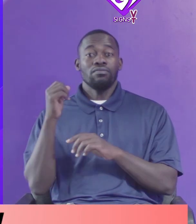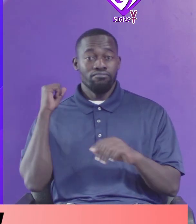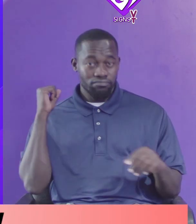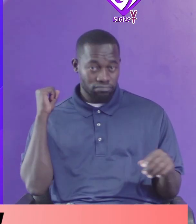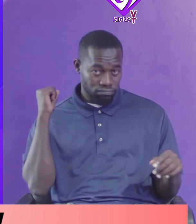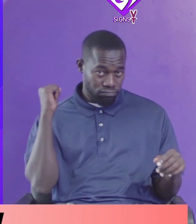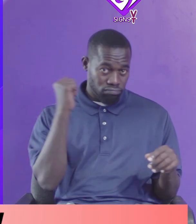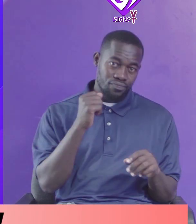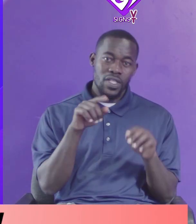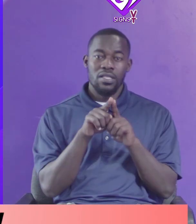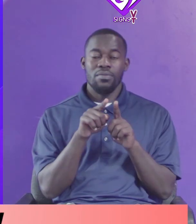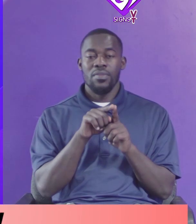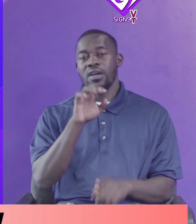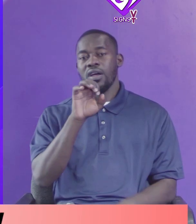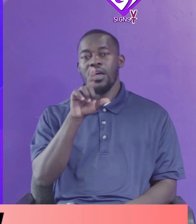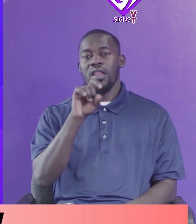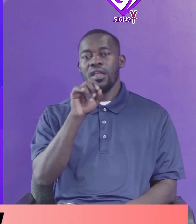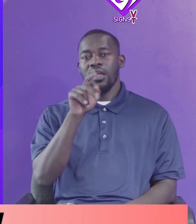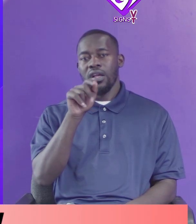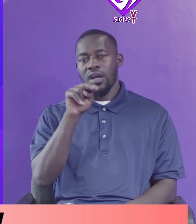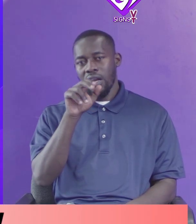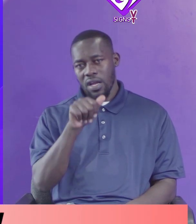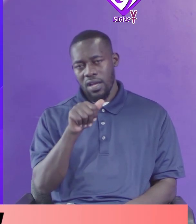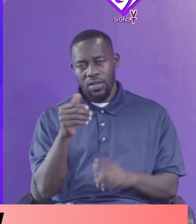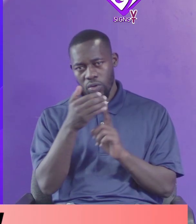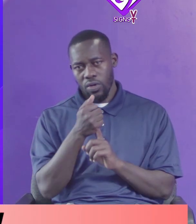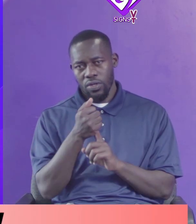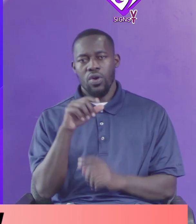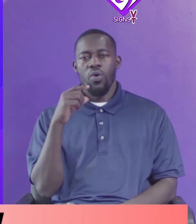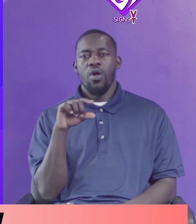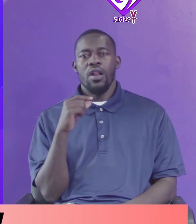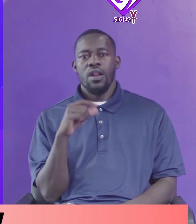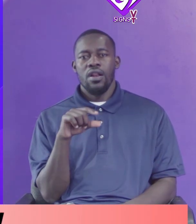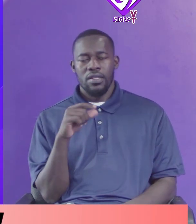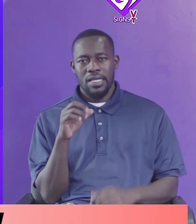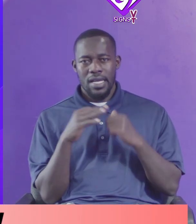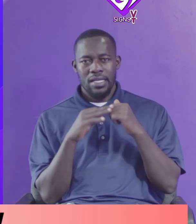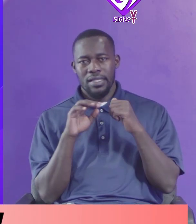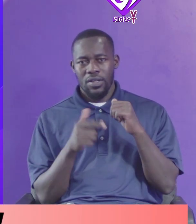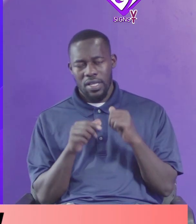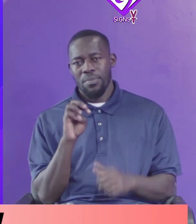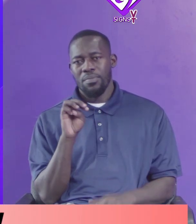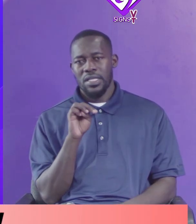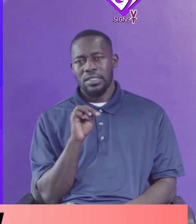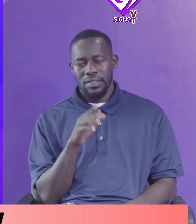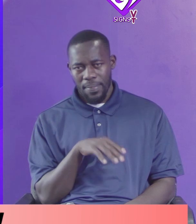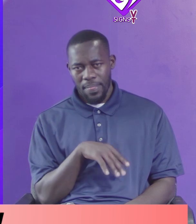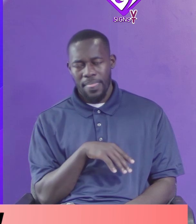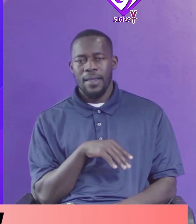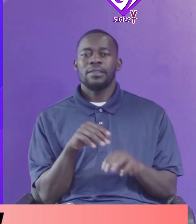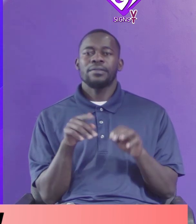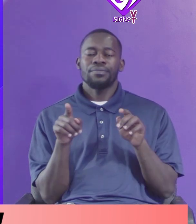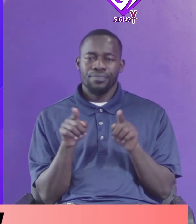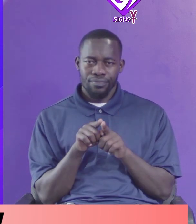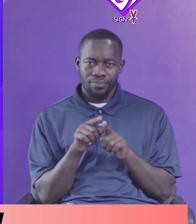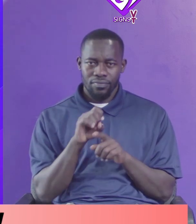had Elikana Rono, who settled for gold in the 8,000 meters race as far as the men's is concerned.